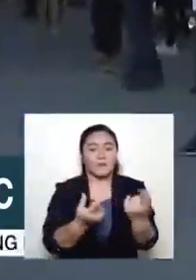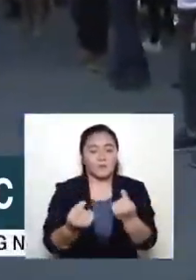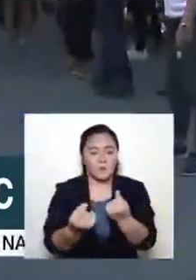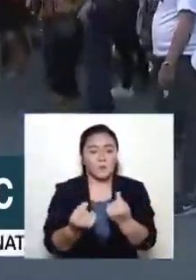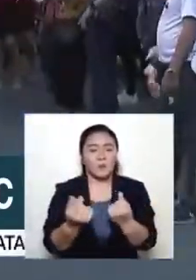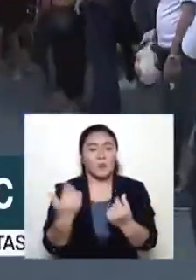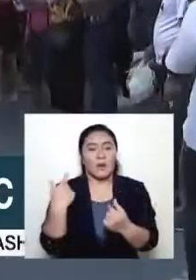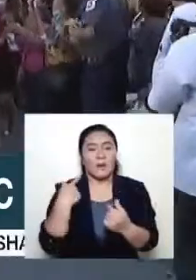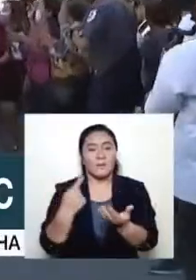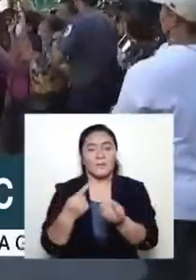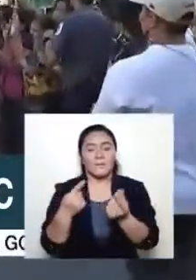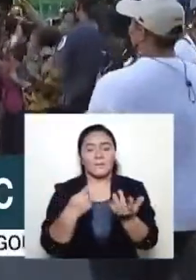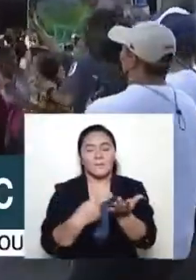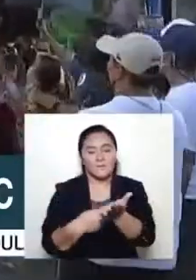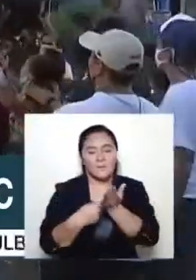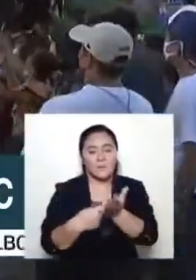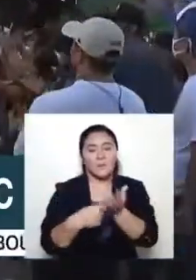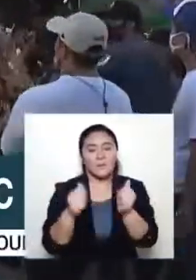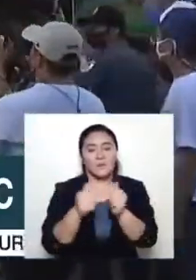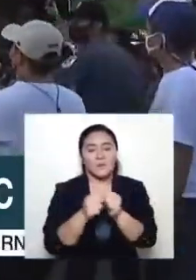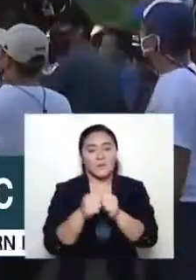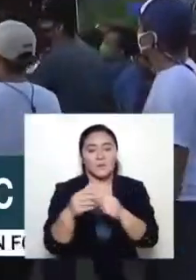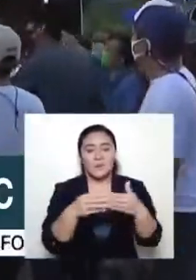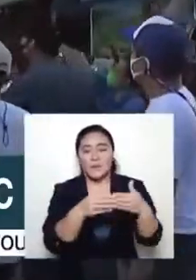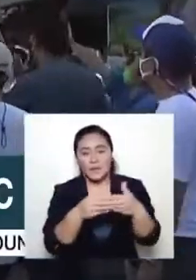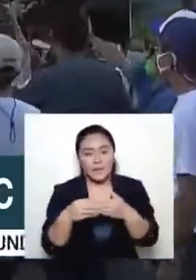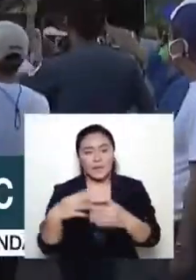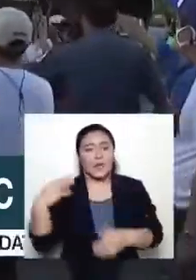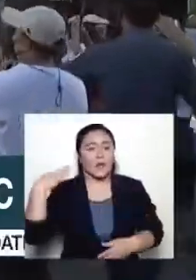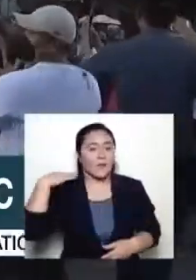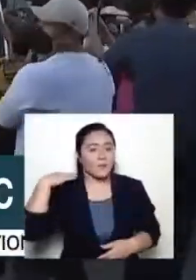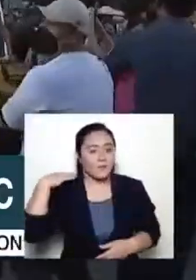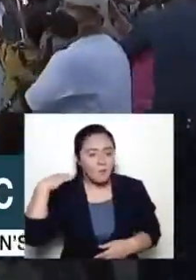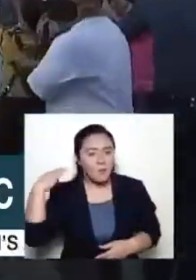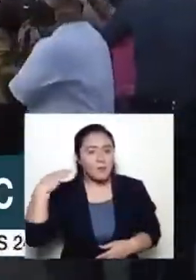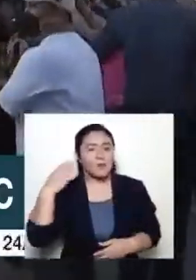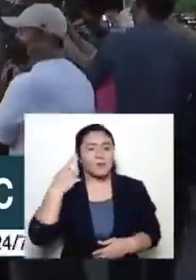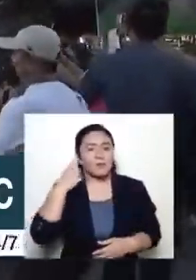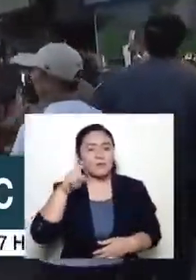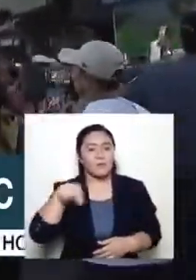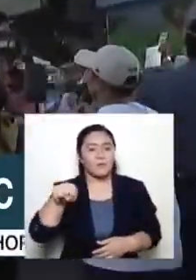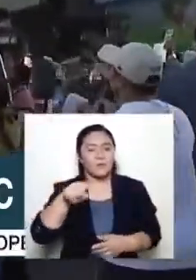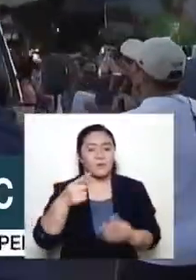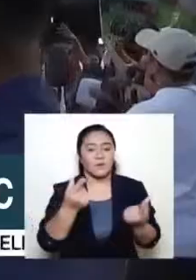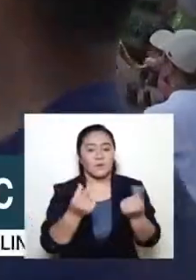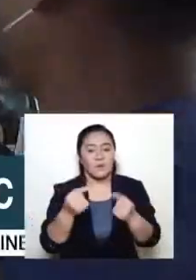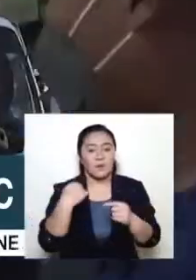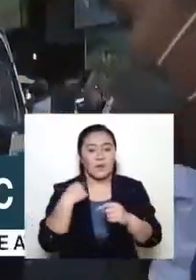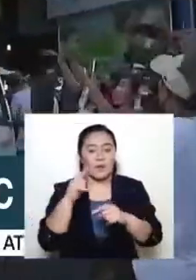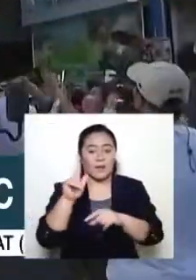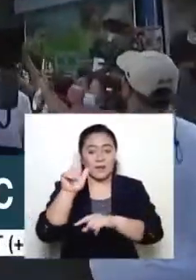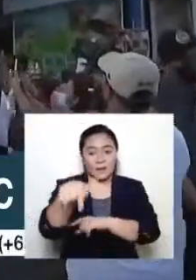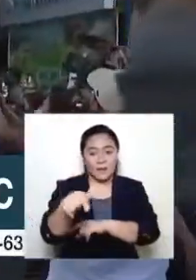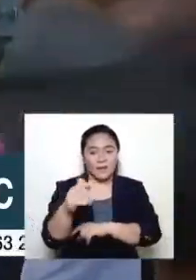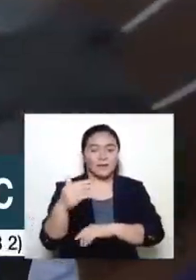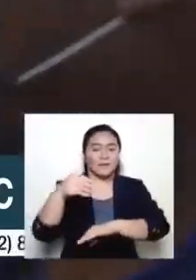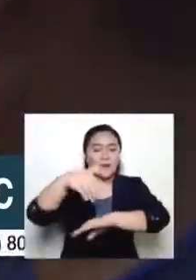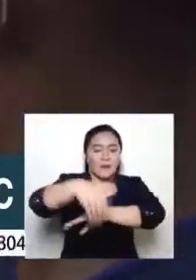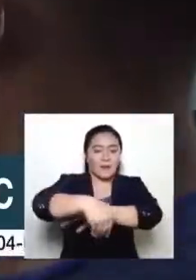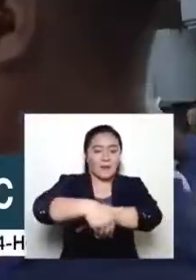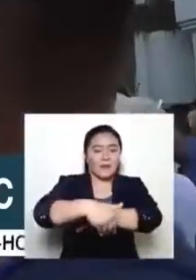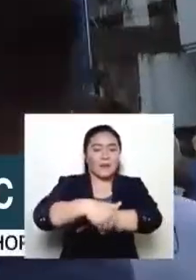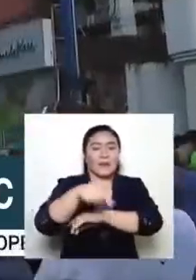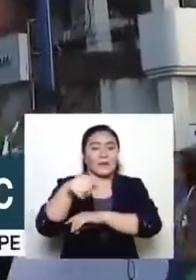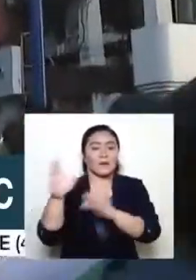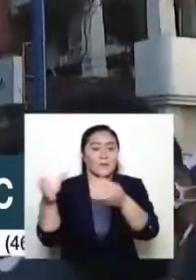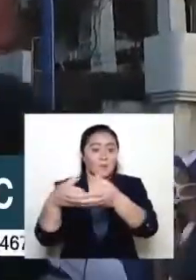ground leaders, volunteers, and supporters in Pura Town. And in the evening, the Moreno Ong tandem will